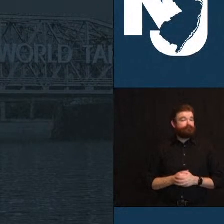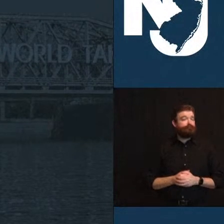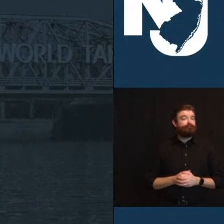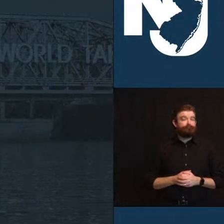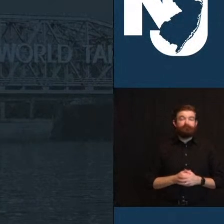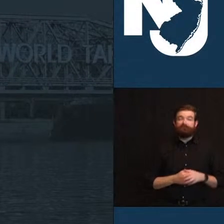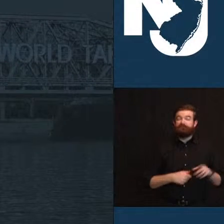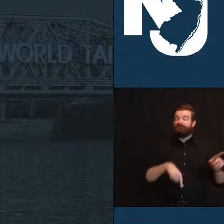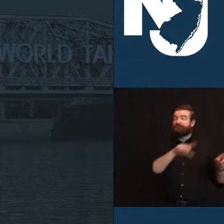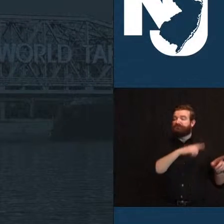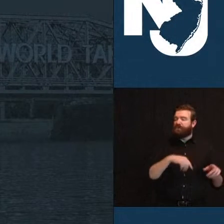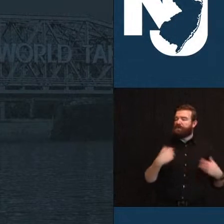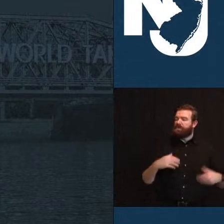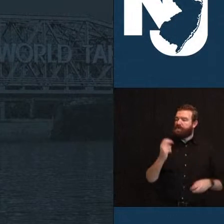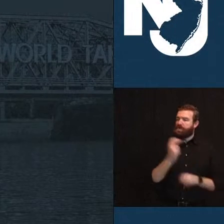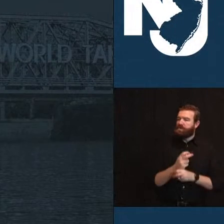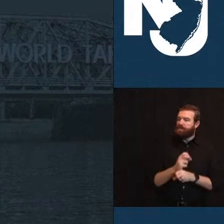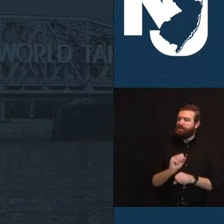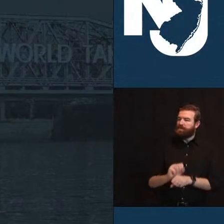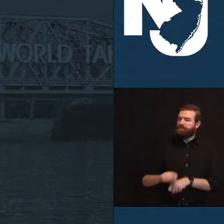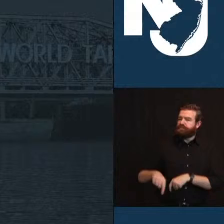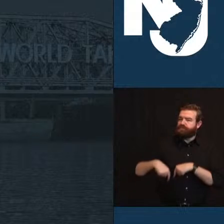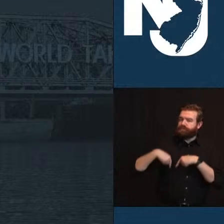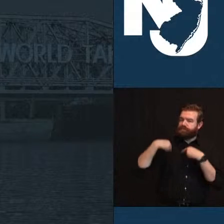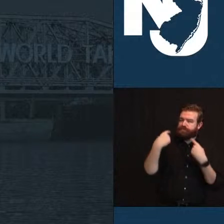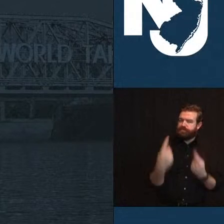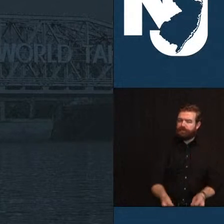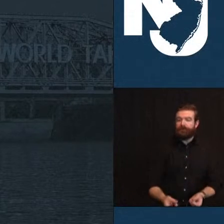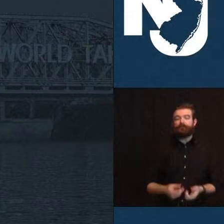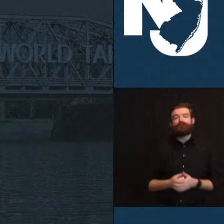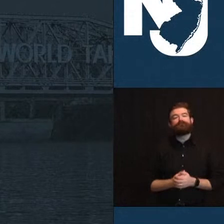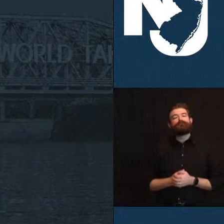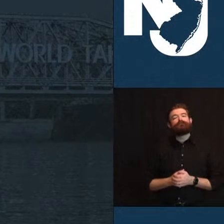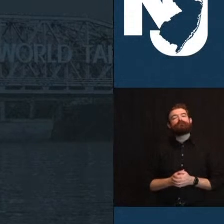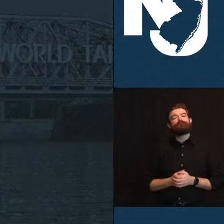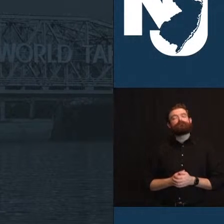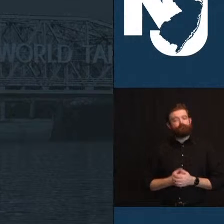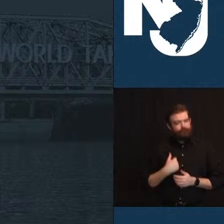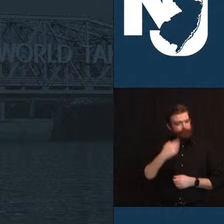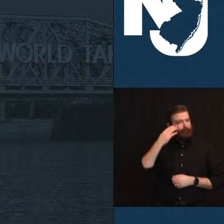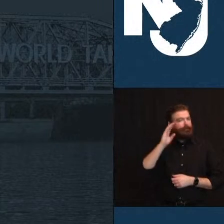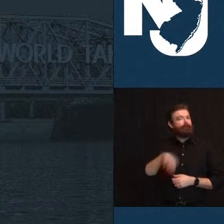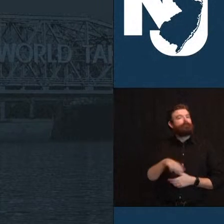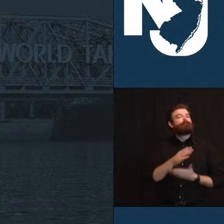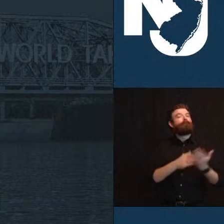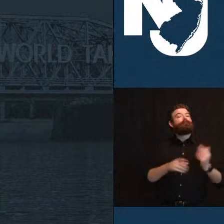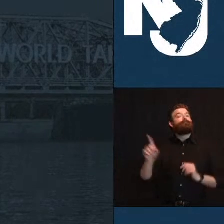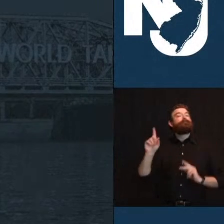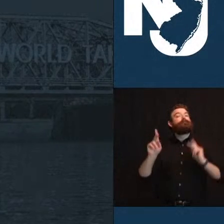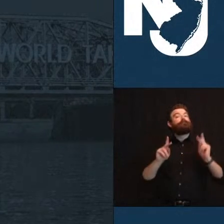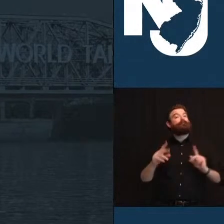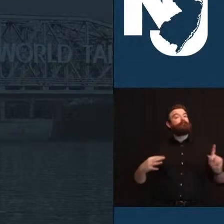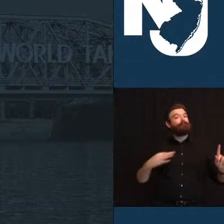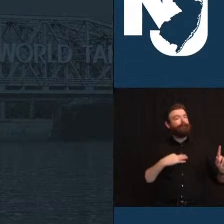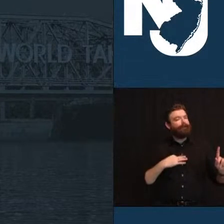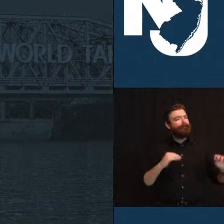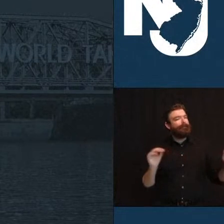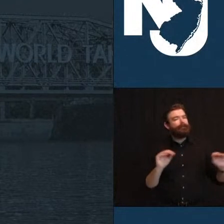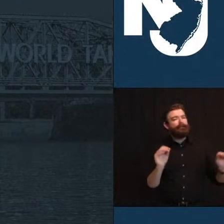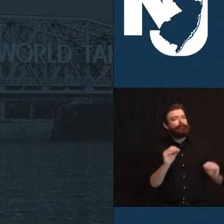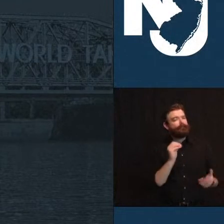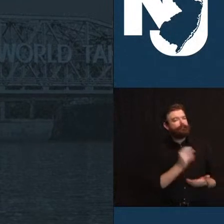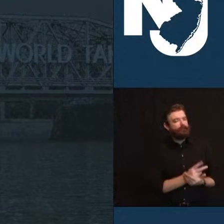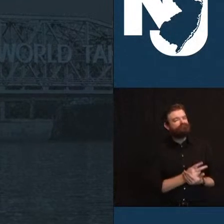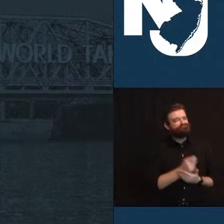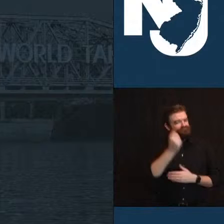one reason or another, still have not yet had their cases finalized. To be clear, the majority of these cases, in fact, I